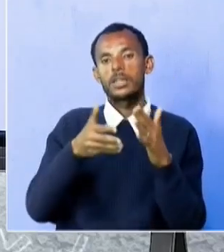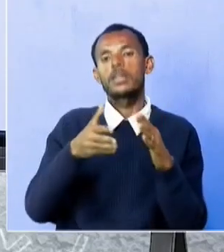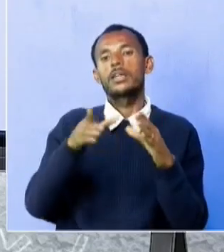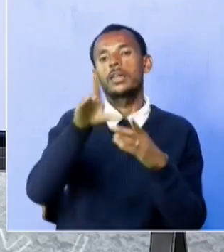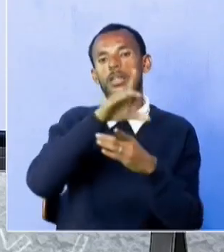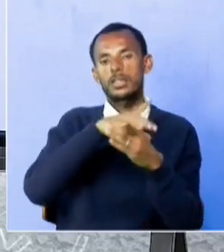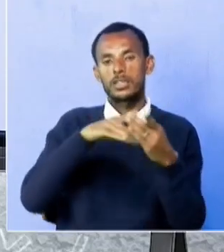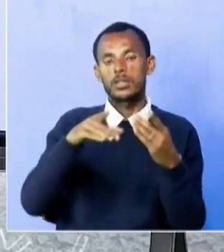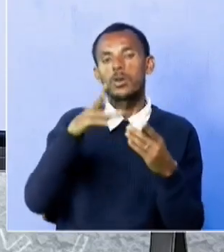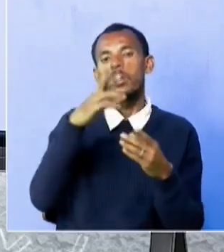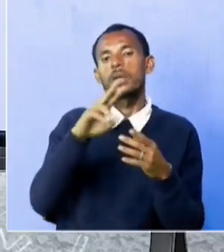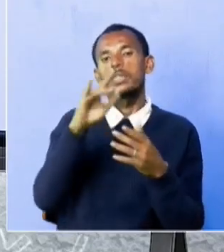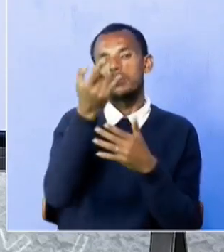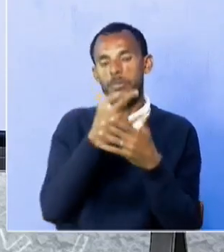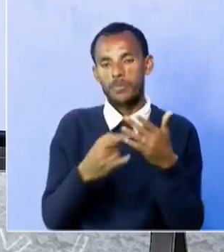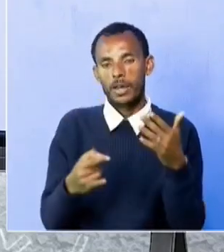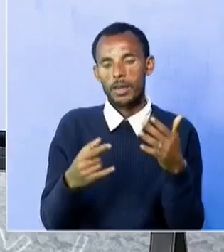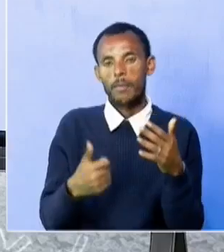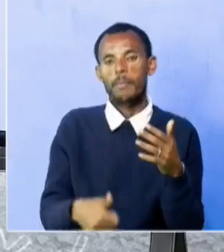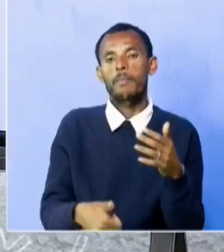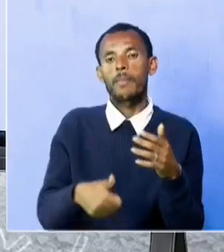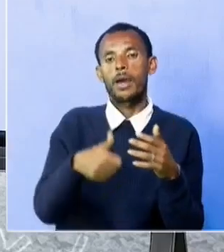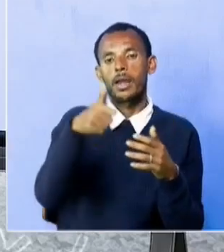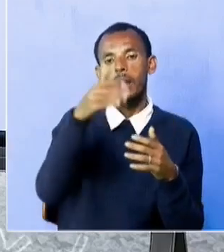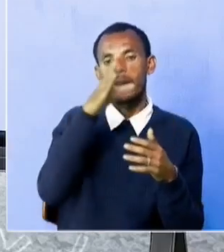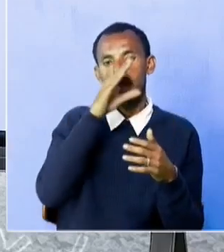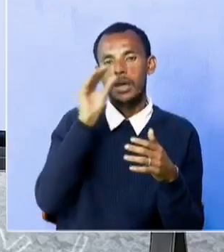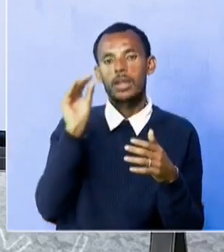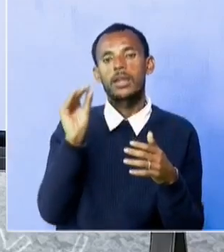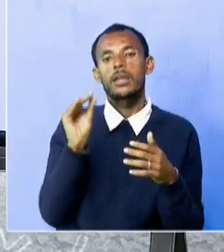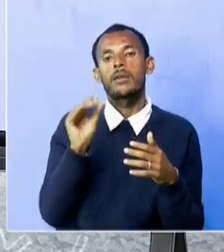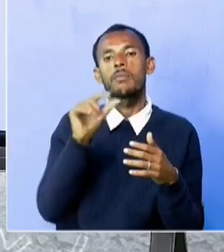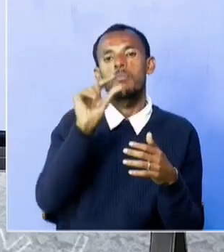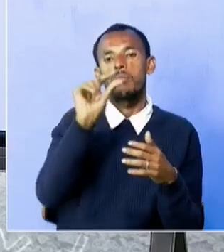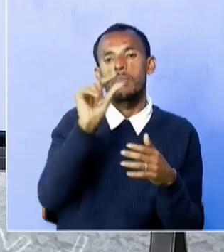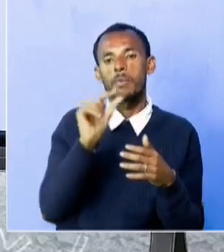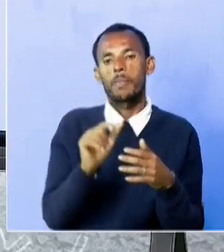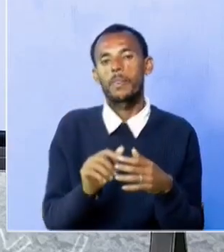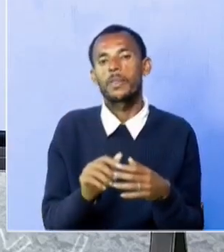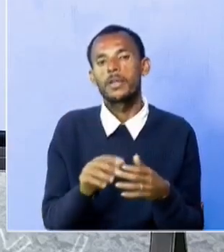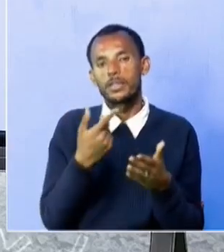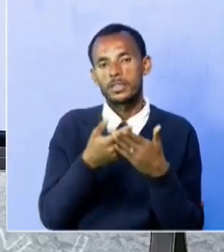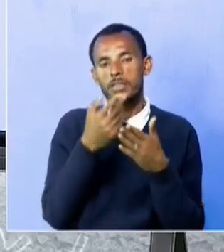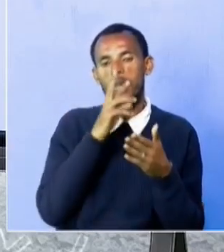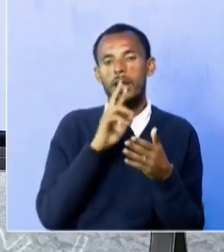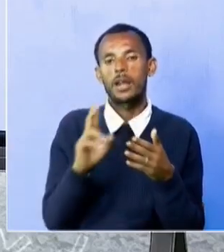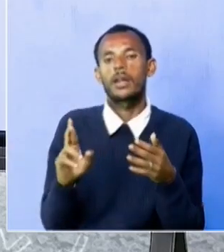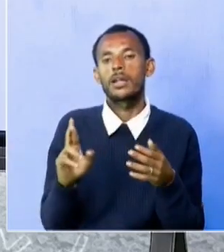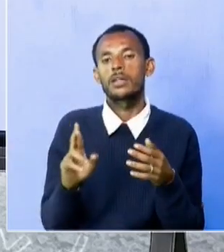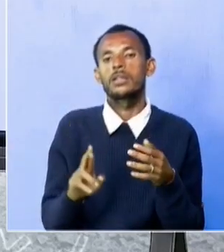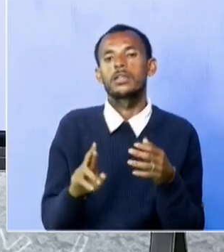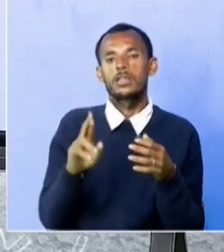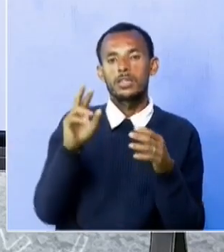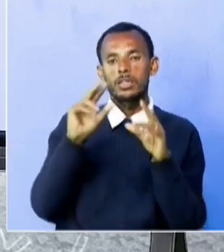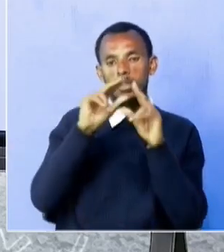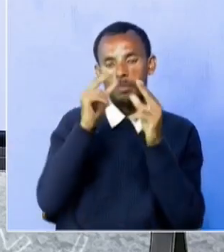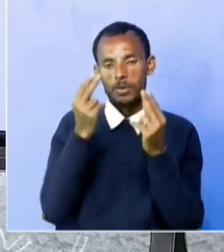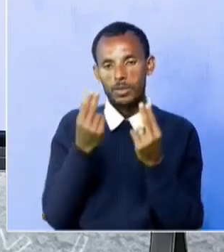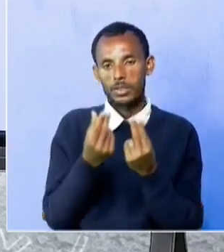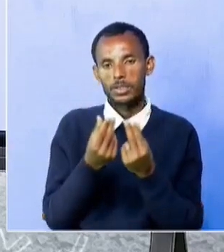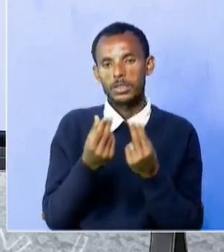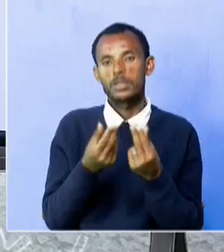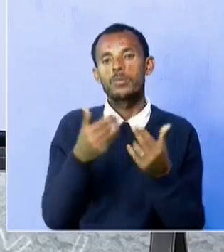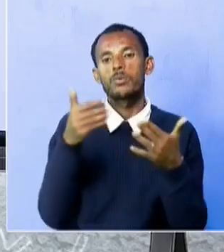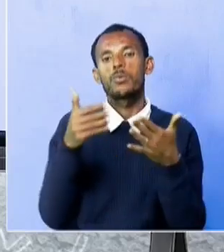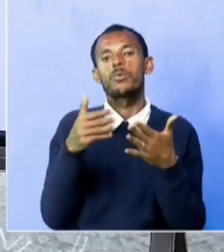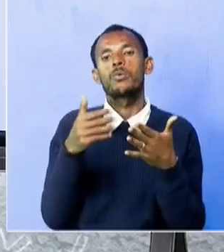or by specifying main, minor, and major. Okay, so these are the terminologies